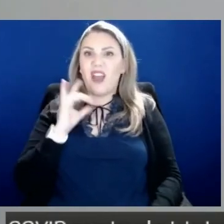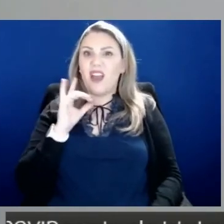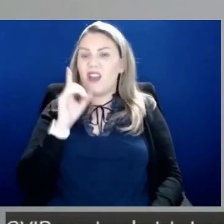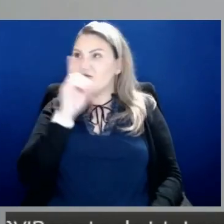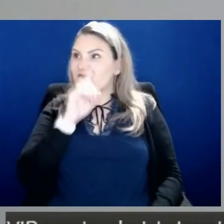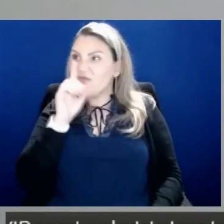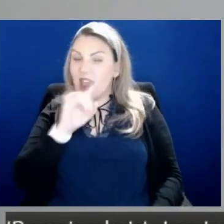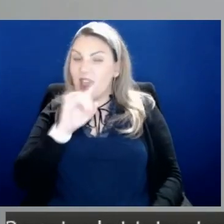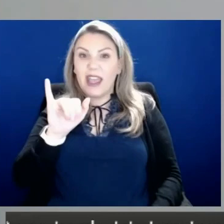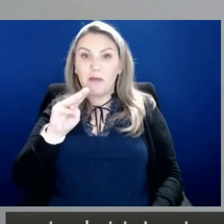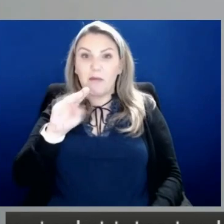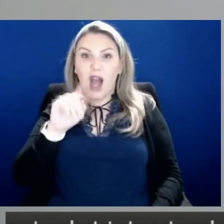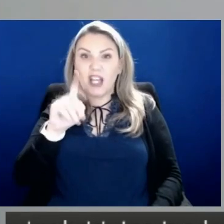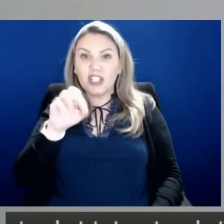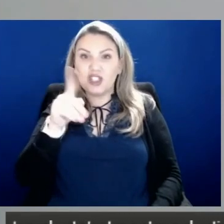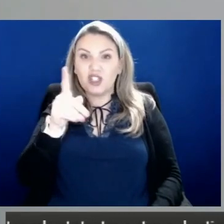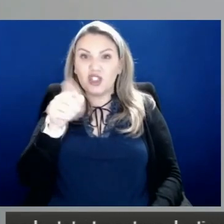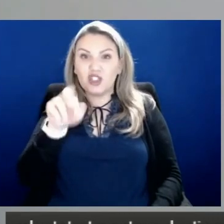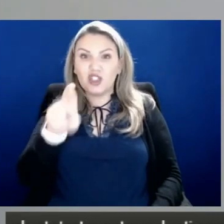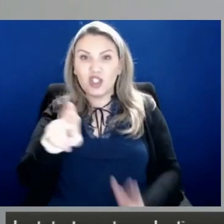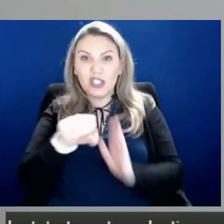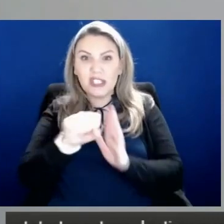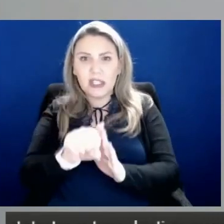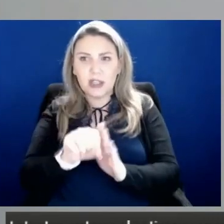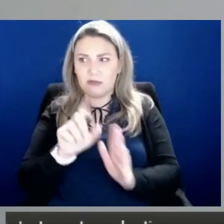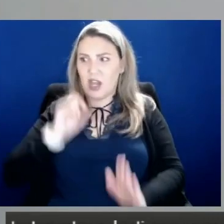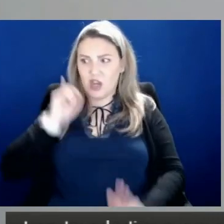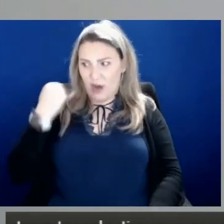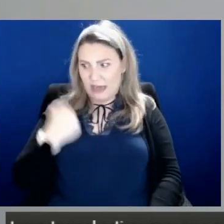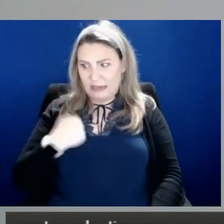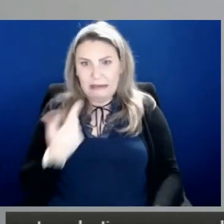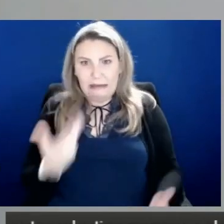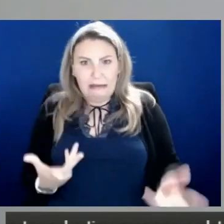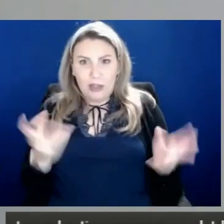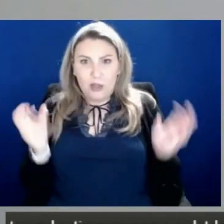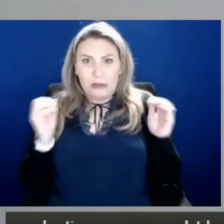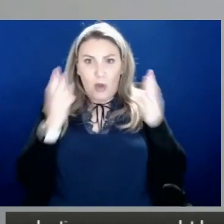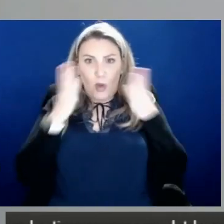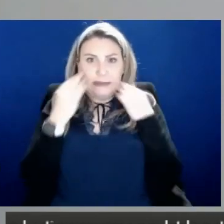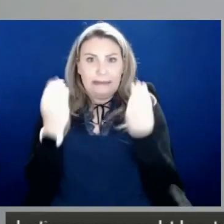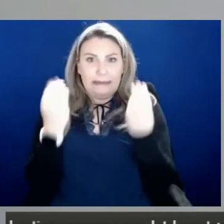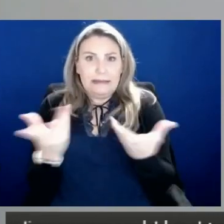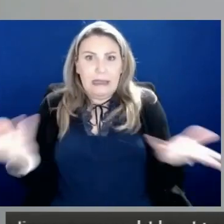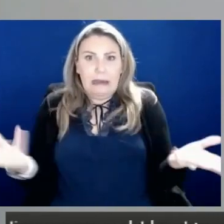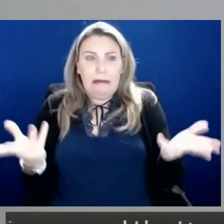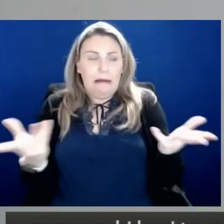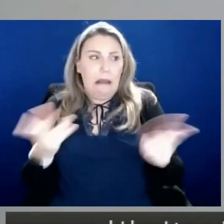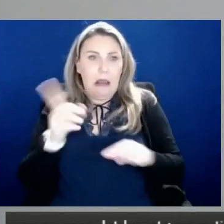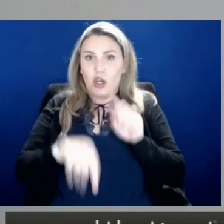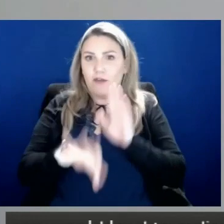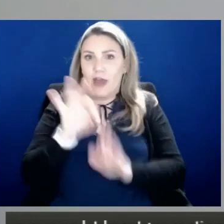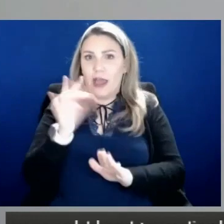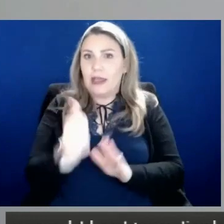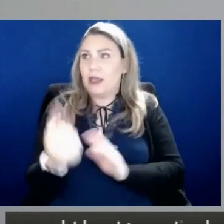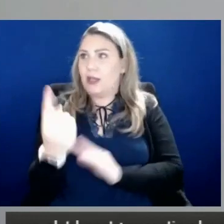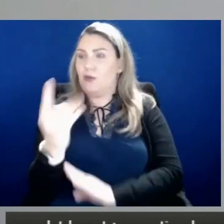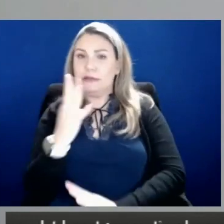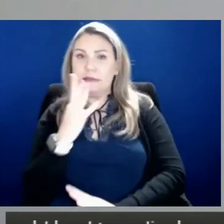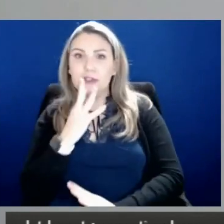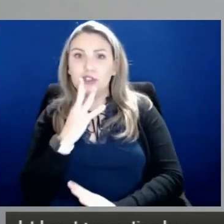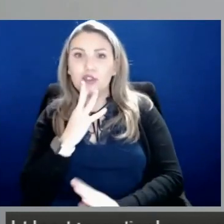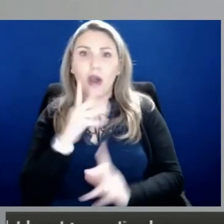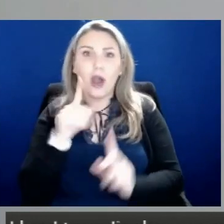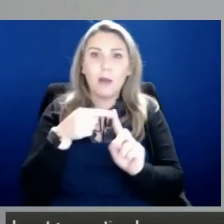crazy? Is this really happening to me? Because nobody had any data, and I couldn't find anybody to talk about what I was